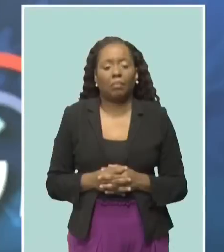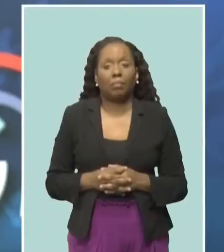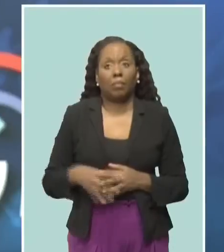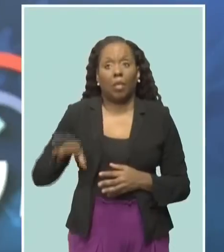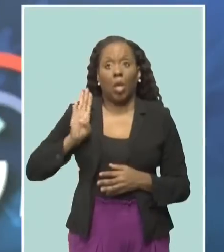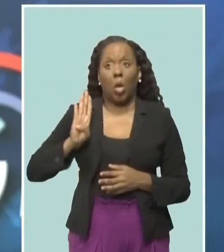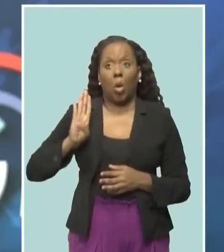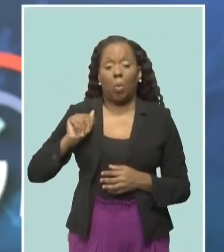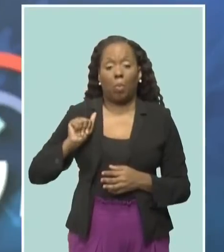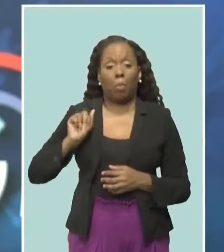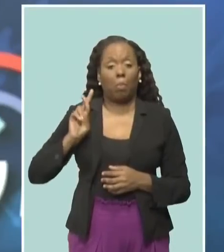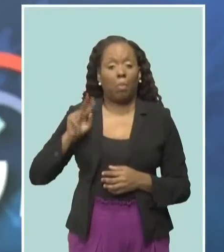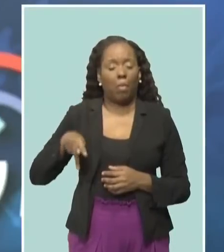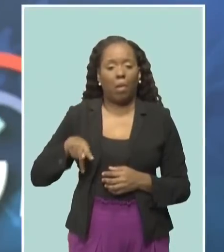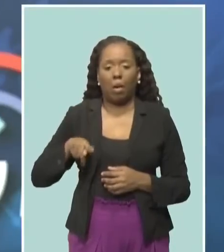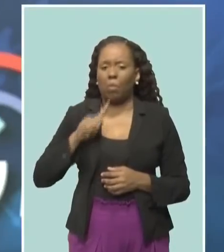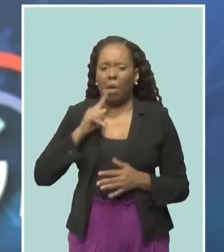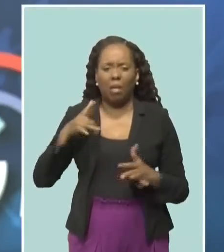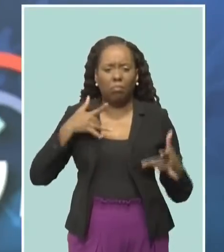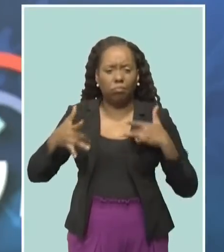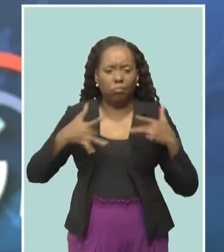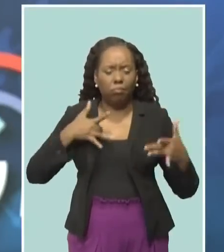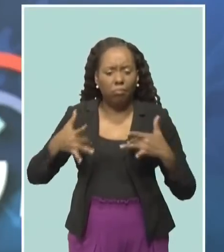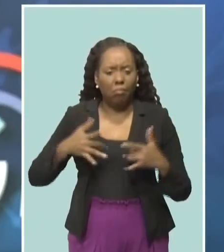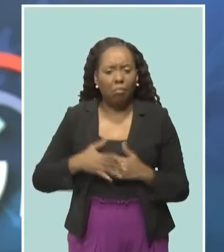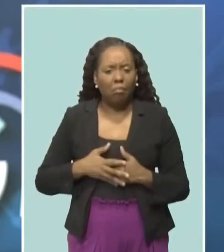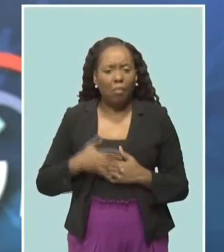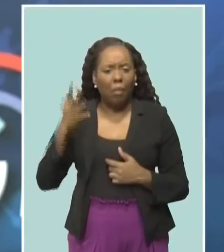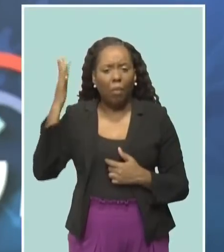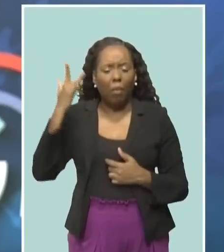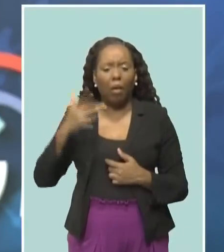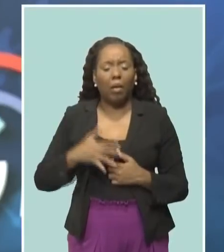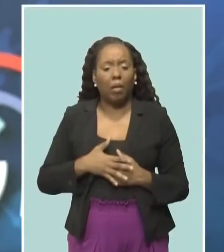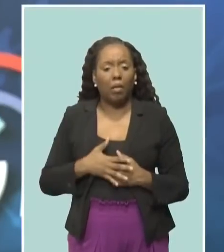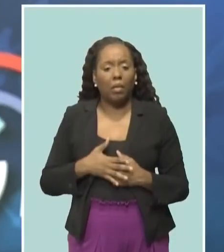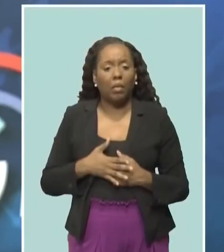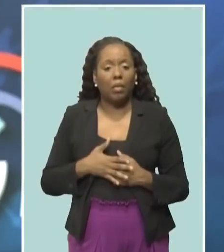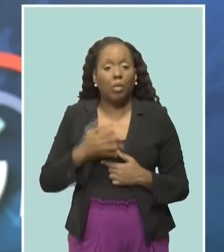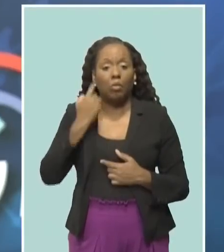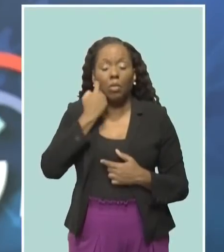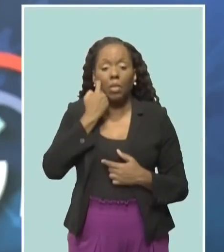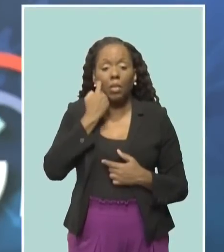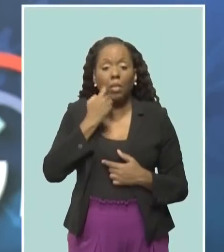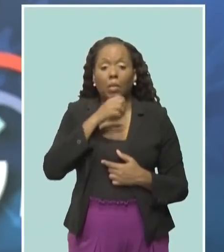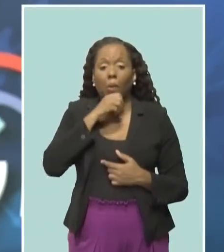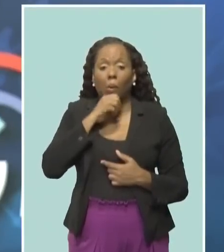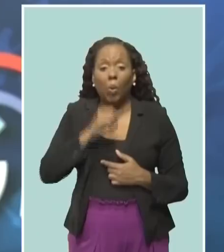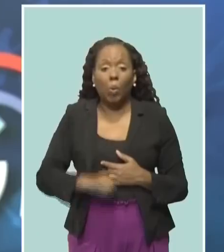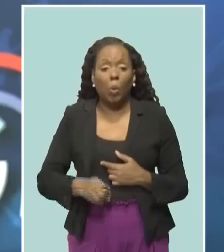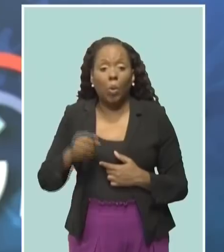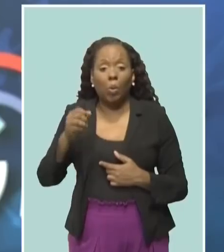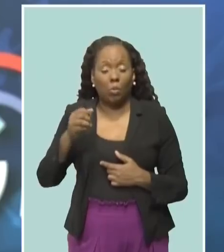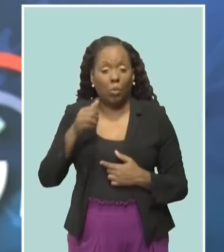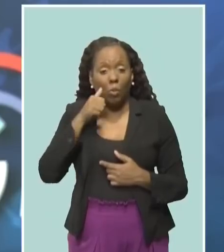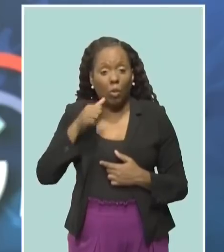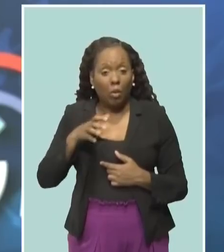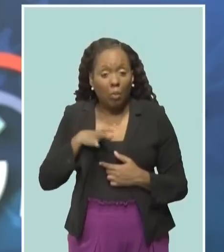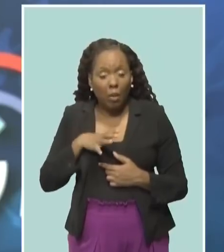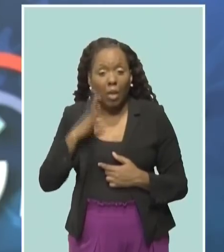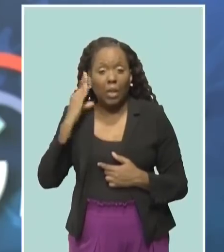The Barbados Association of Retired Persons is raising concerns about an elderly woman being sexually assaulted at her